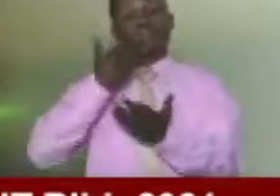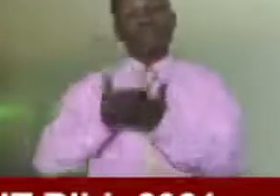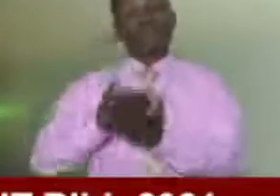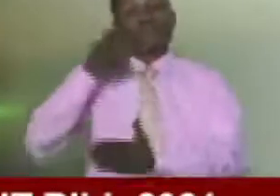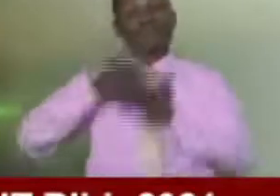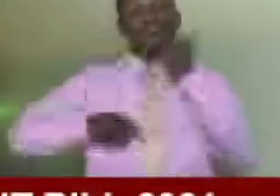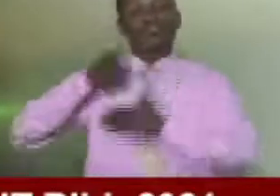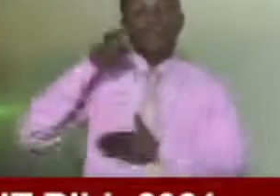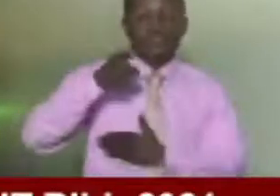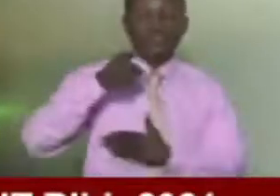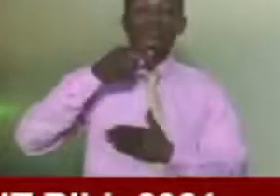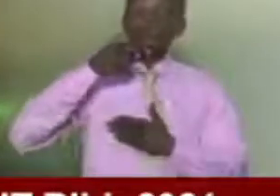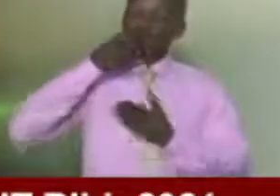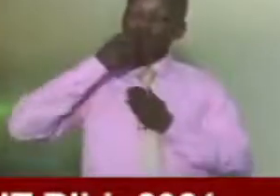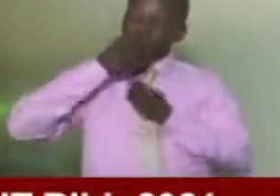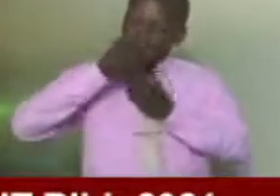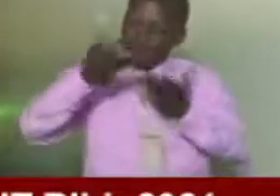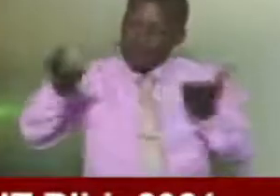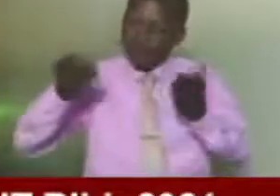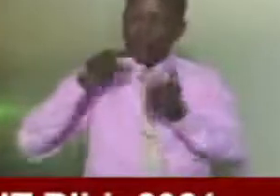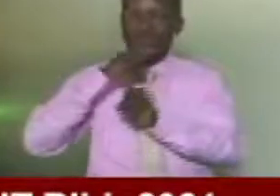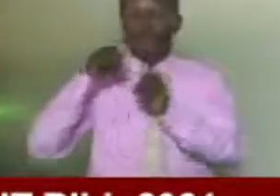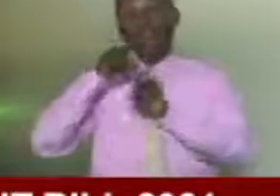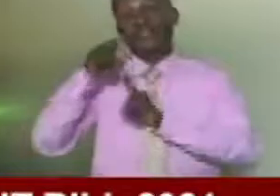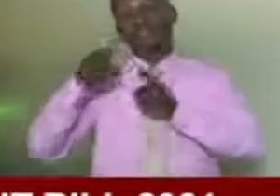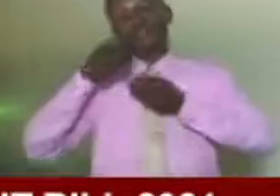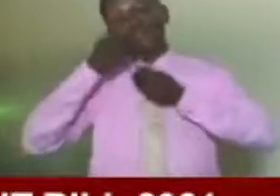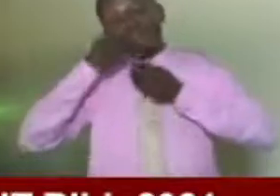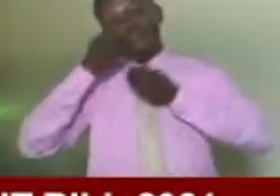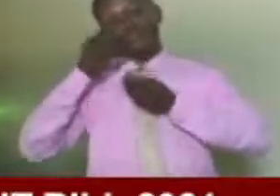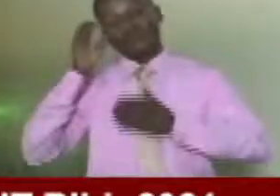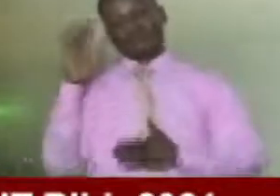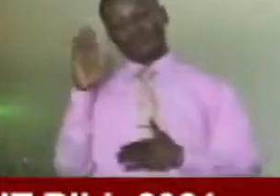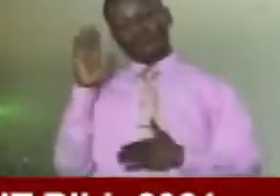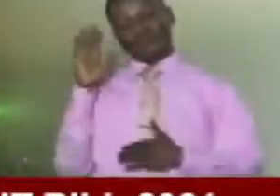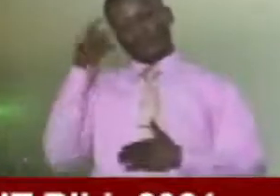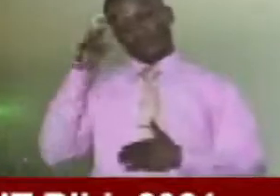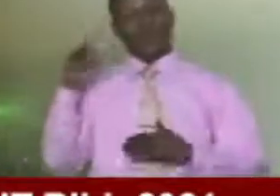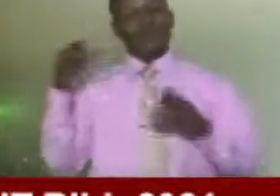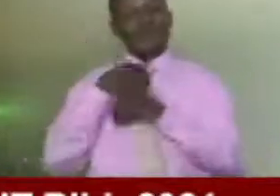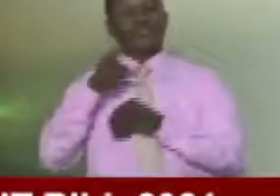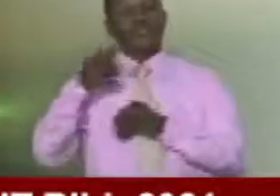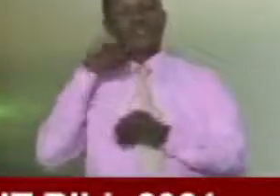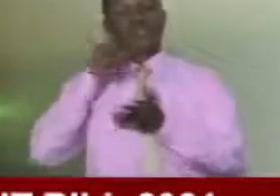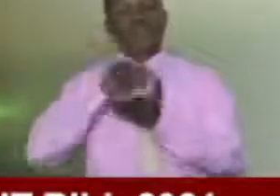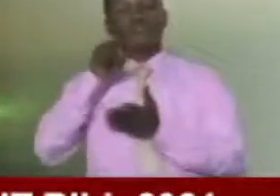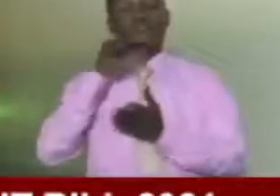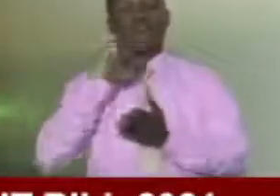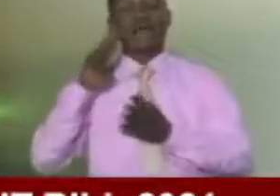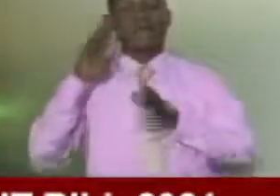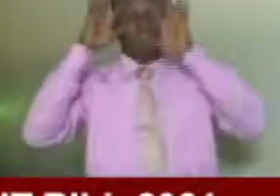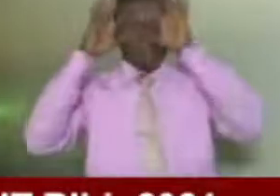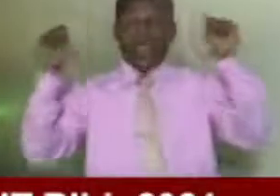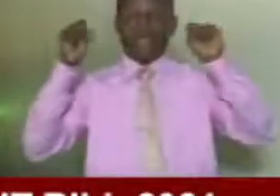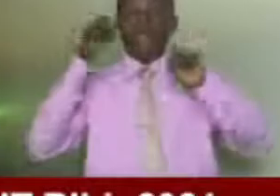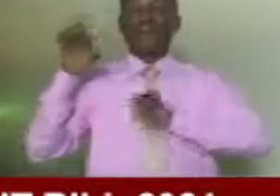said when you took the oath of office. You said you are the president of the people.